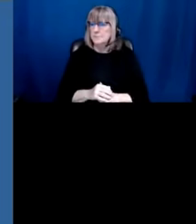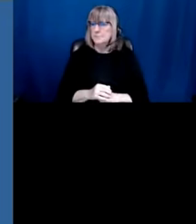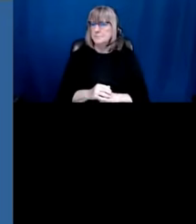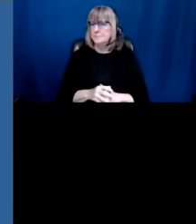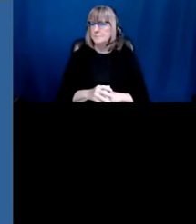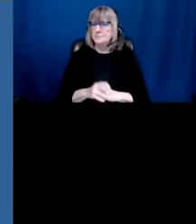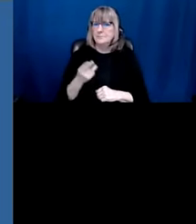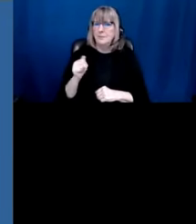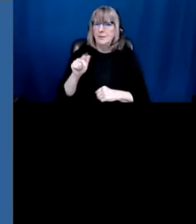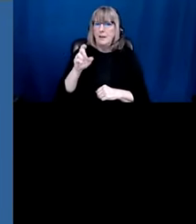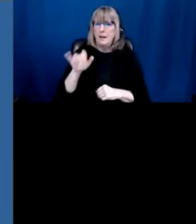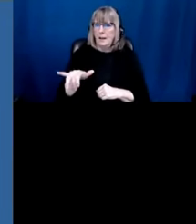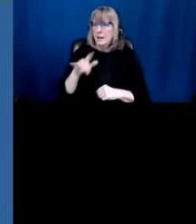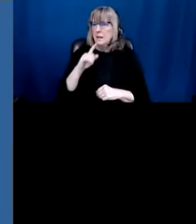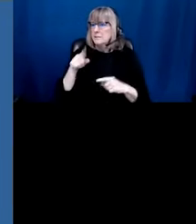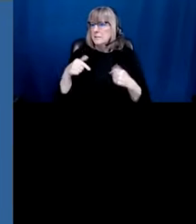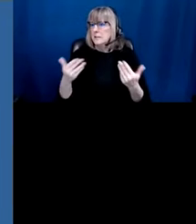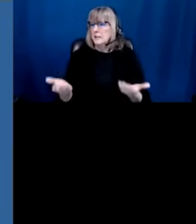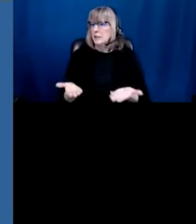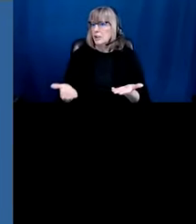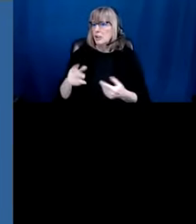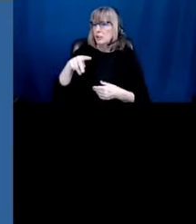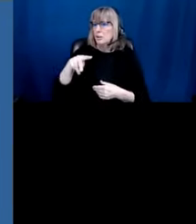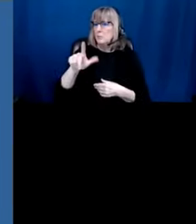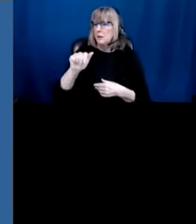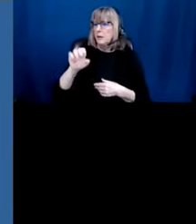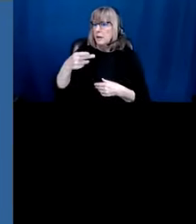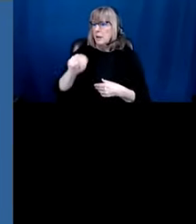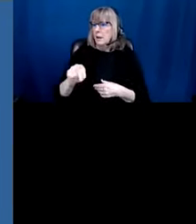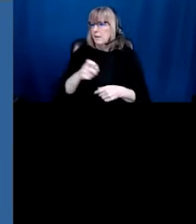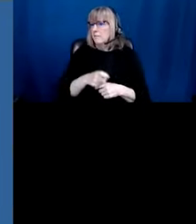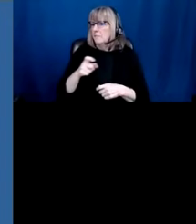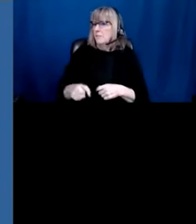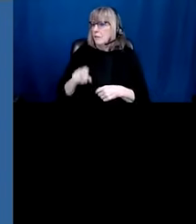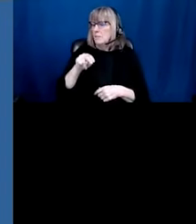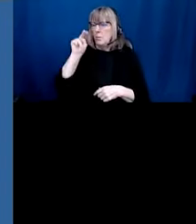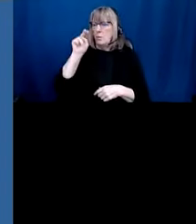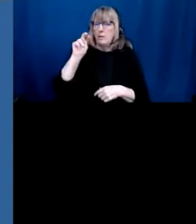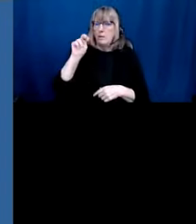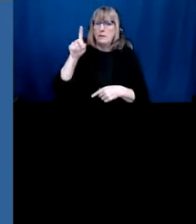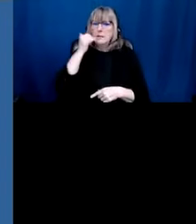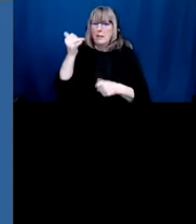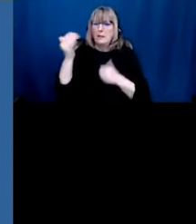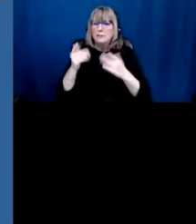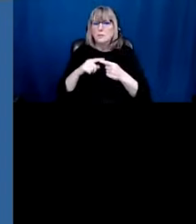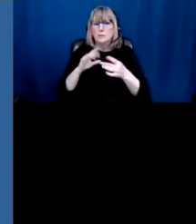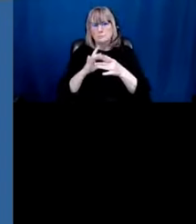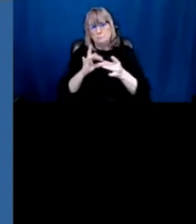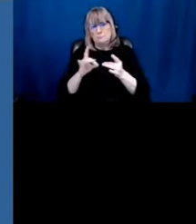okay, Haley Plain. se presentaron para preservar 40 posiciones o